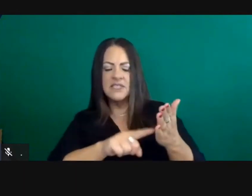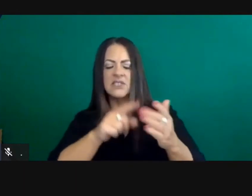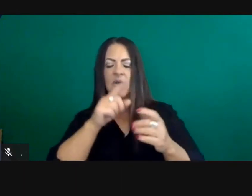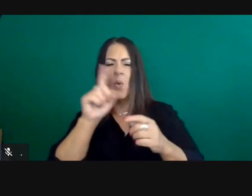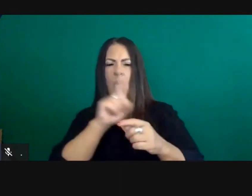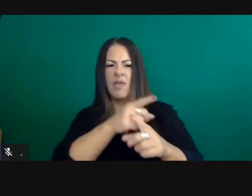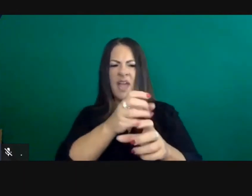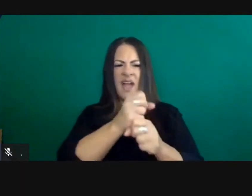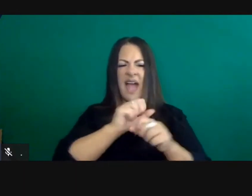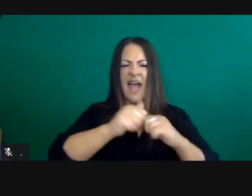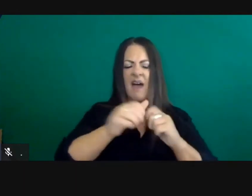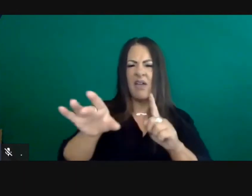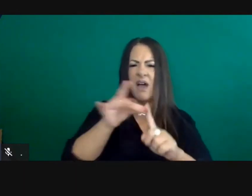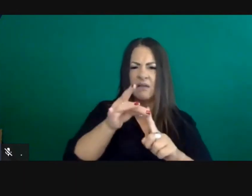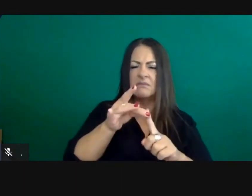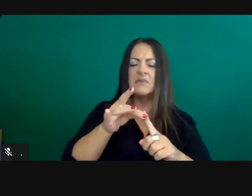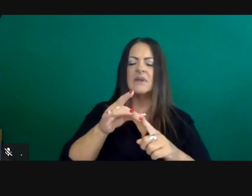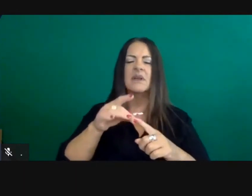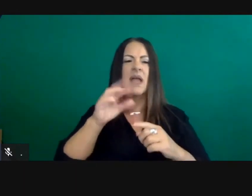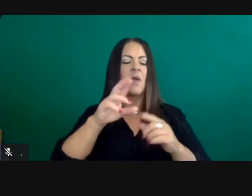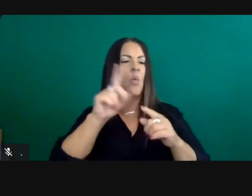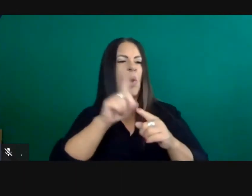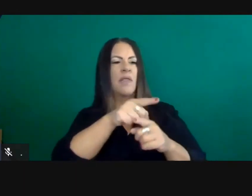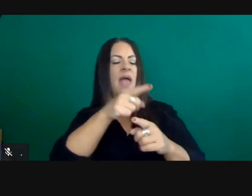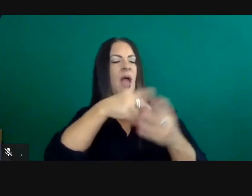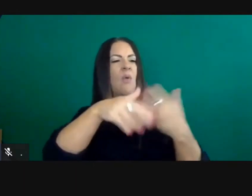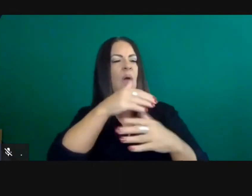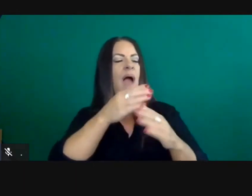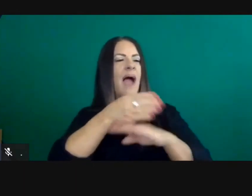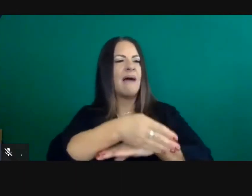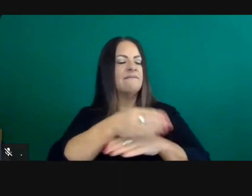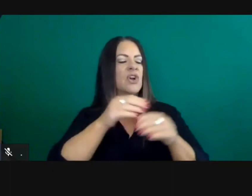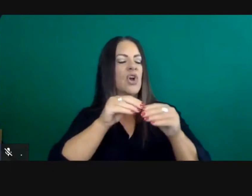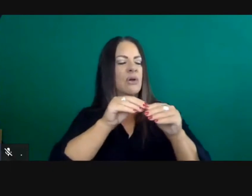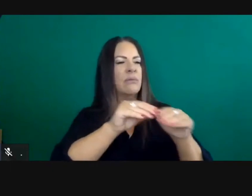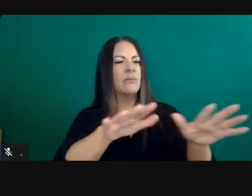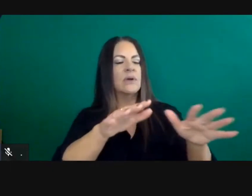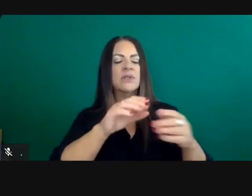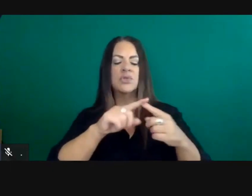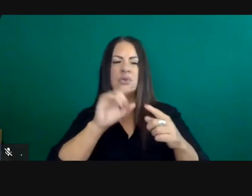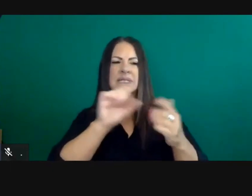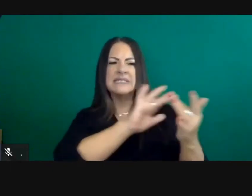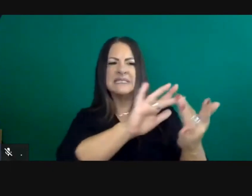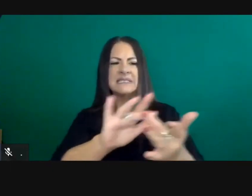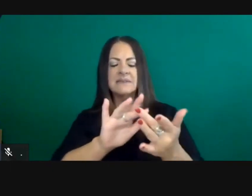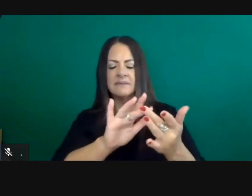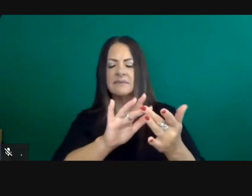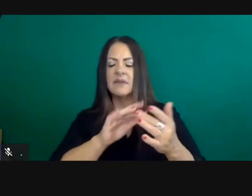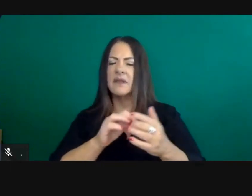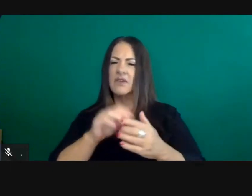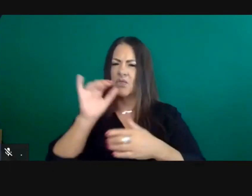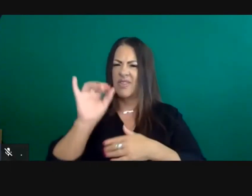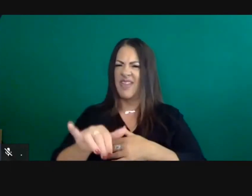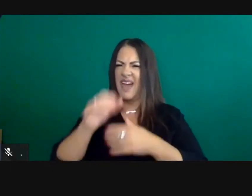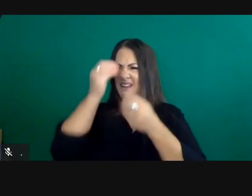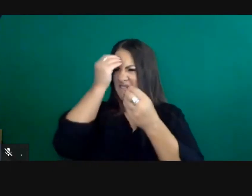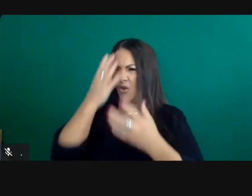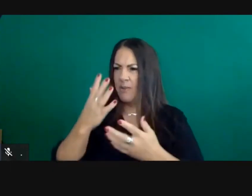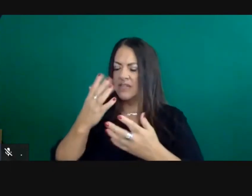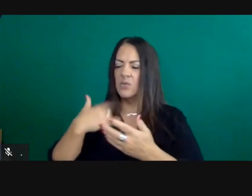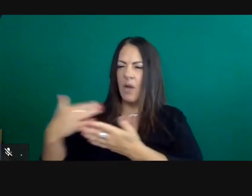case, but reach a number of the contacts. The survey results, which we'll share in more detail